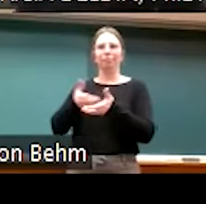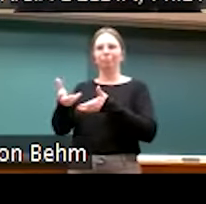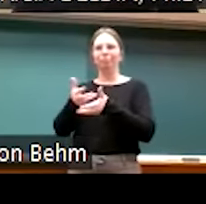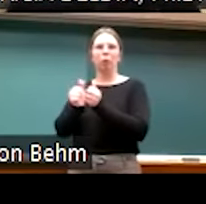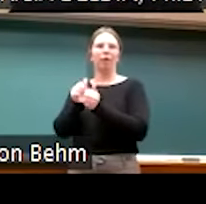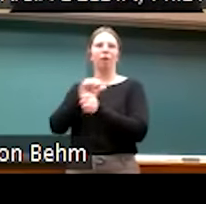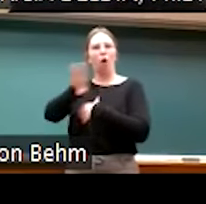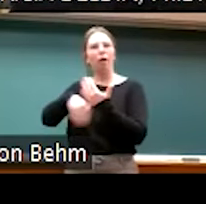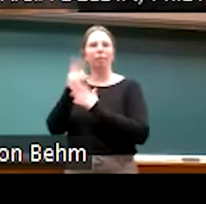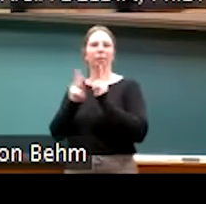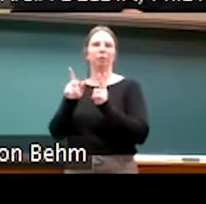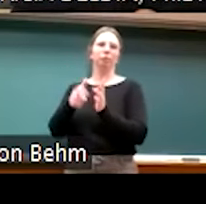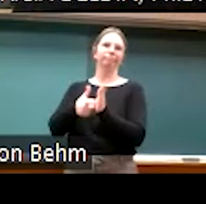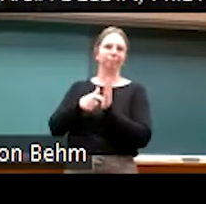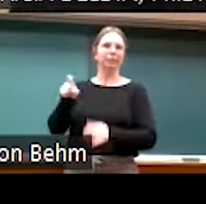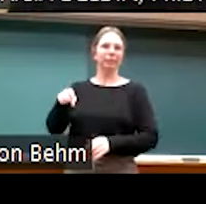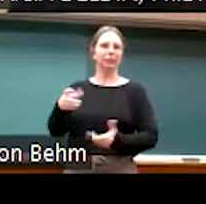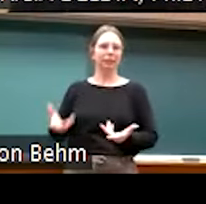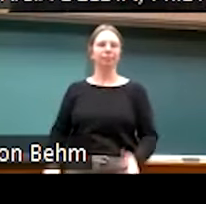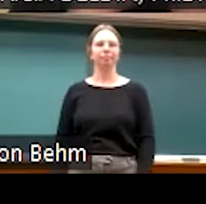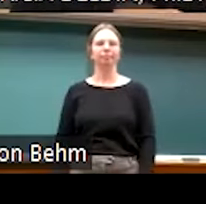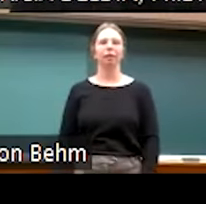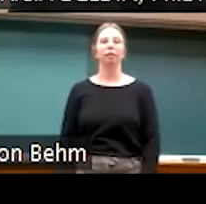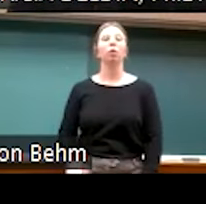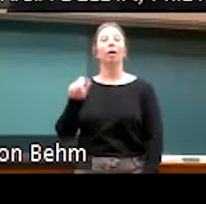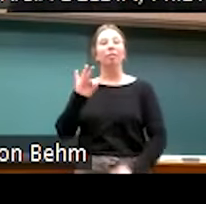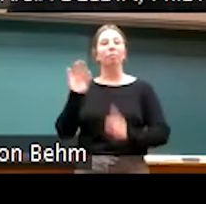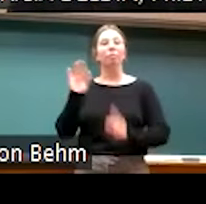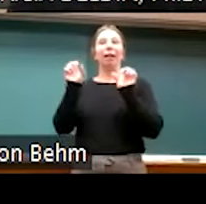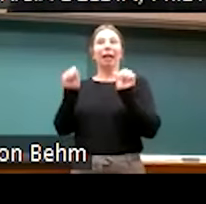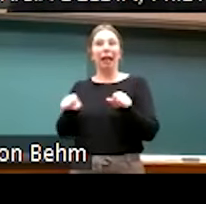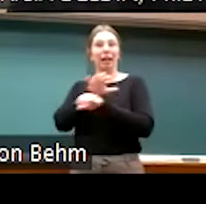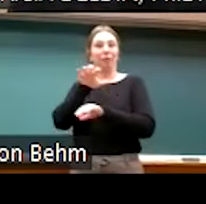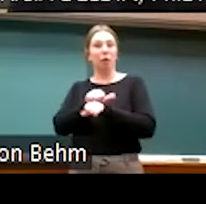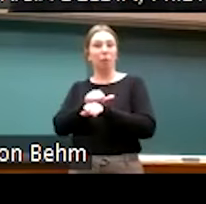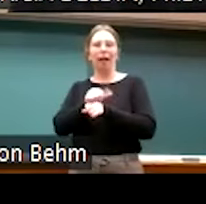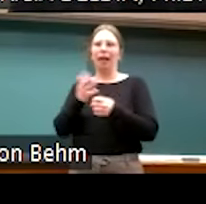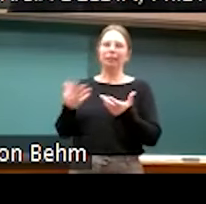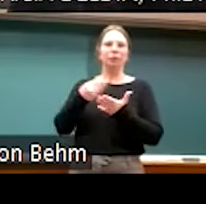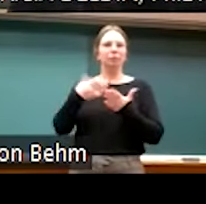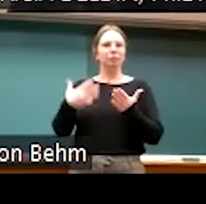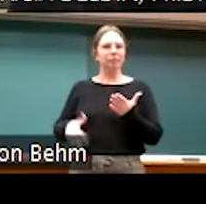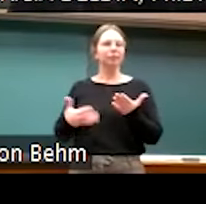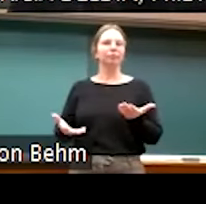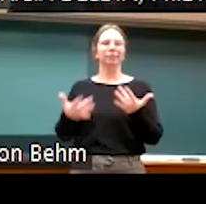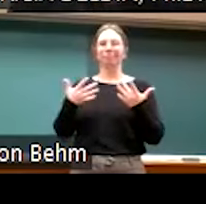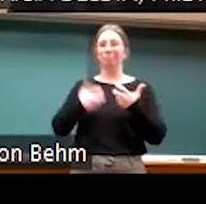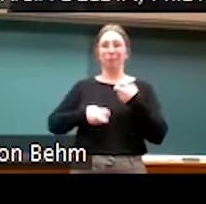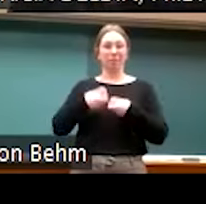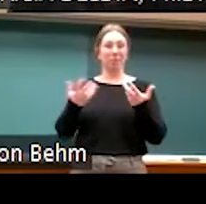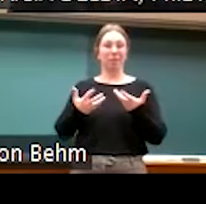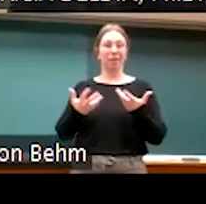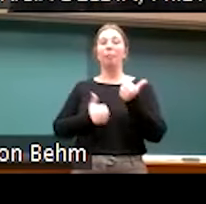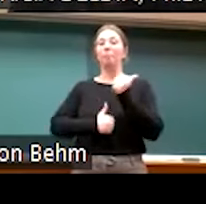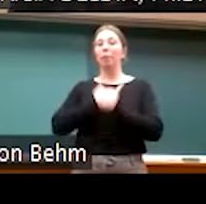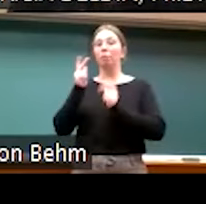Okay, so we get people in, we have enough money to pay for it, but the problem is the vast majority of people who